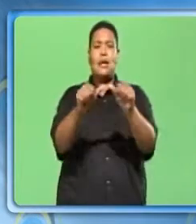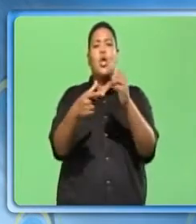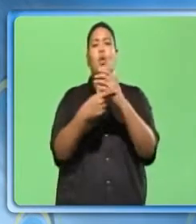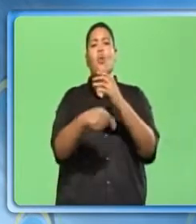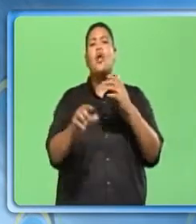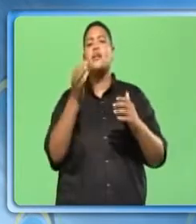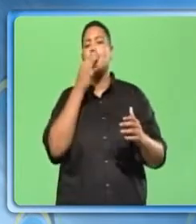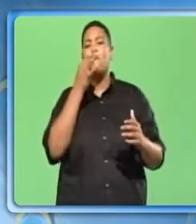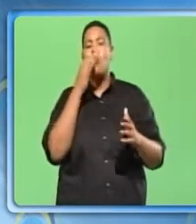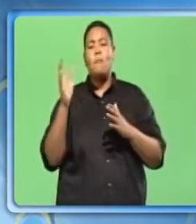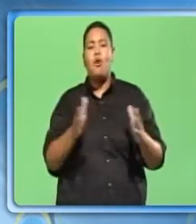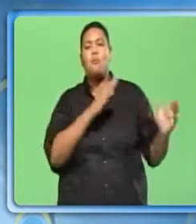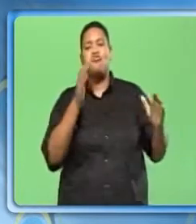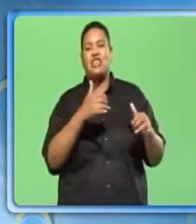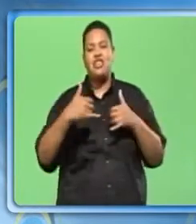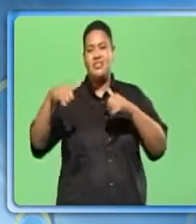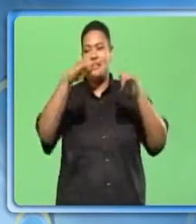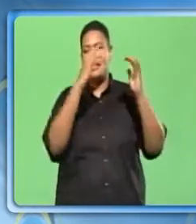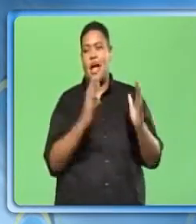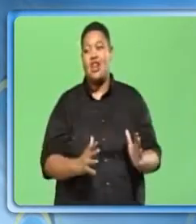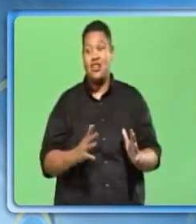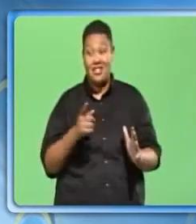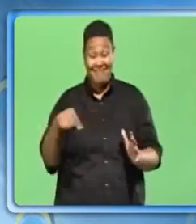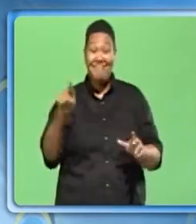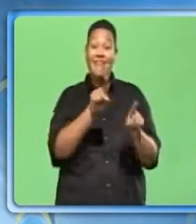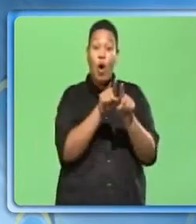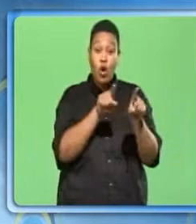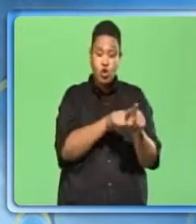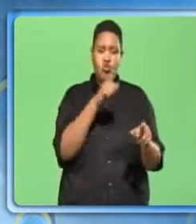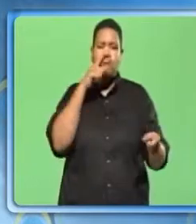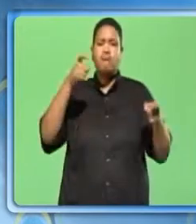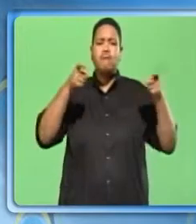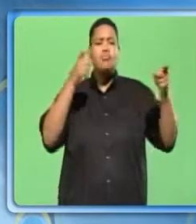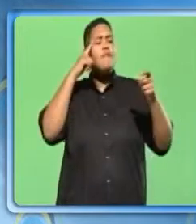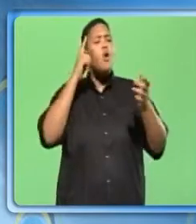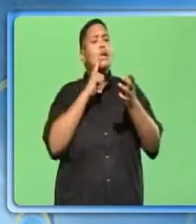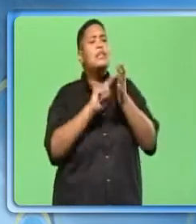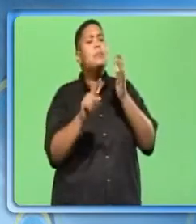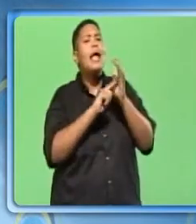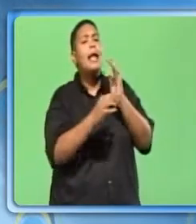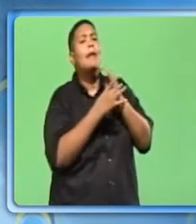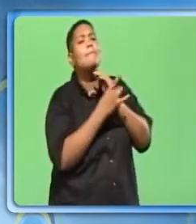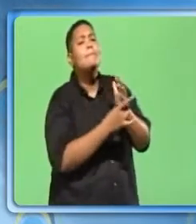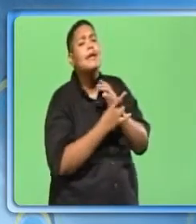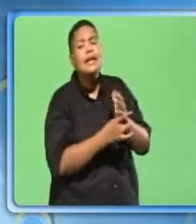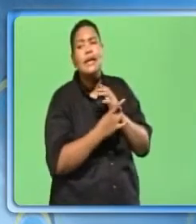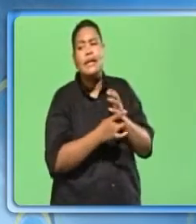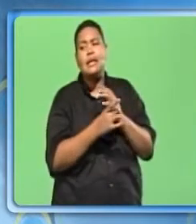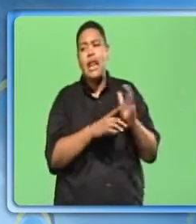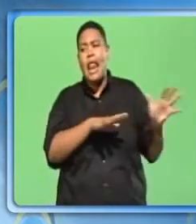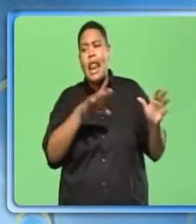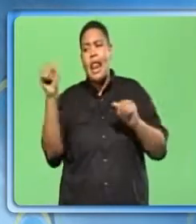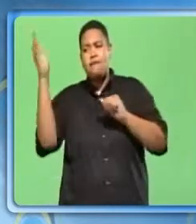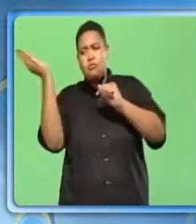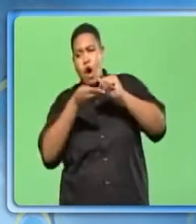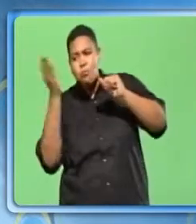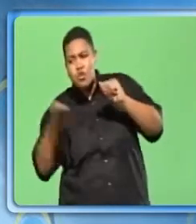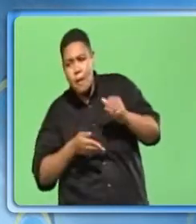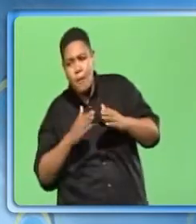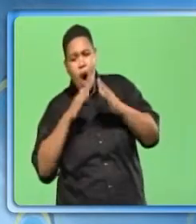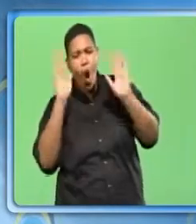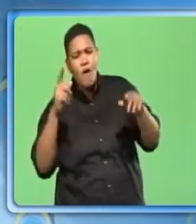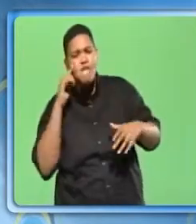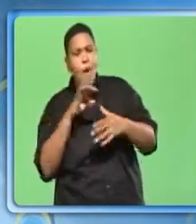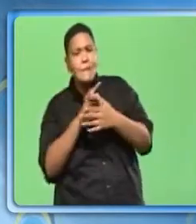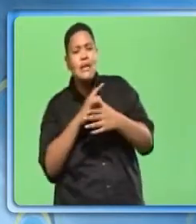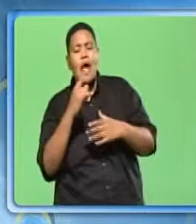food preparation standards. They are also in charge of inspecting meat leaving slaughterhouses and certifying it